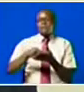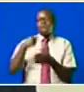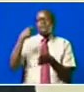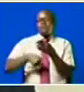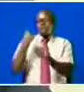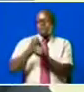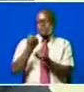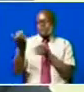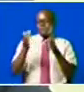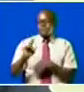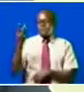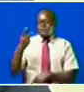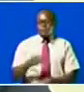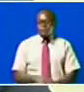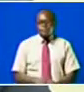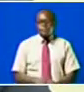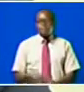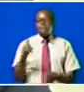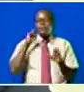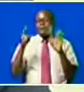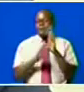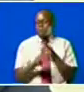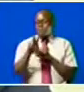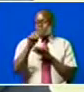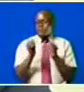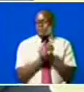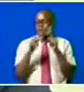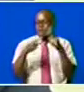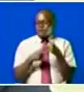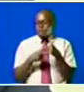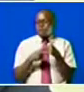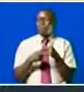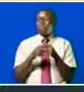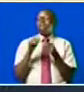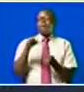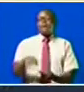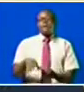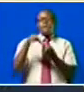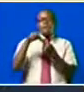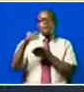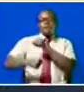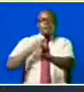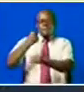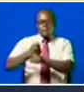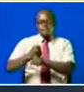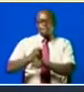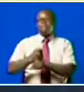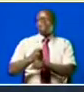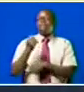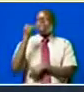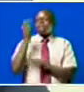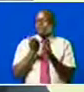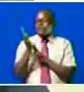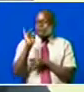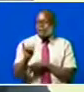in Kenya. We must also recognize that 2017 was a very unique year. And because of